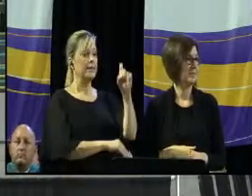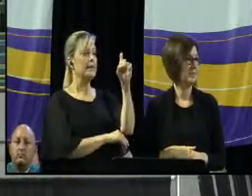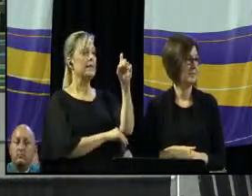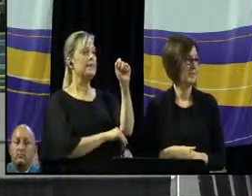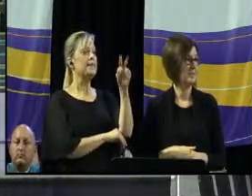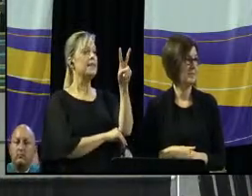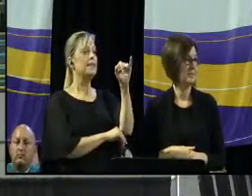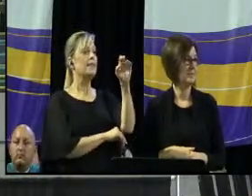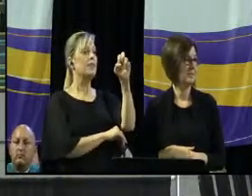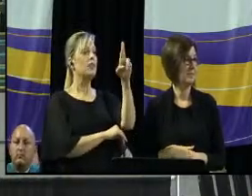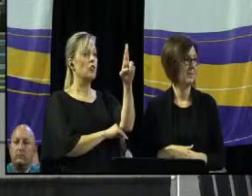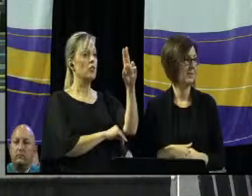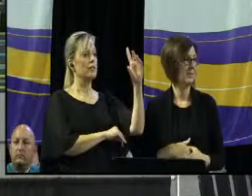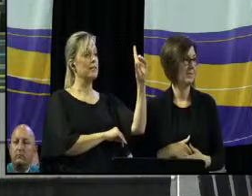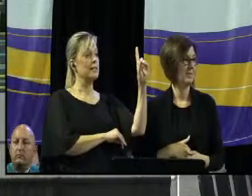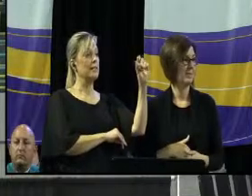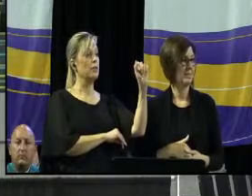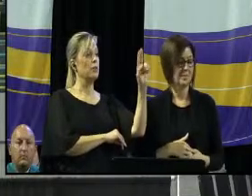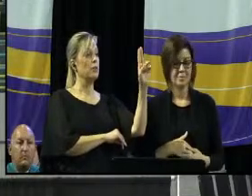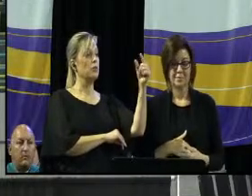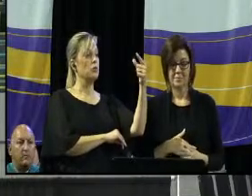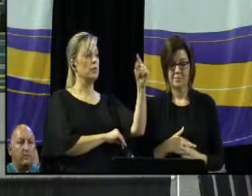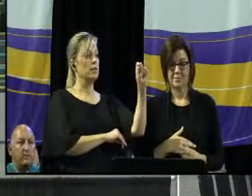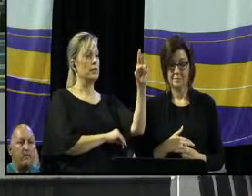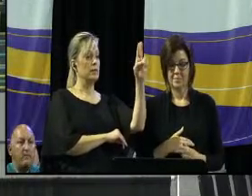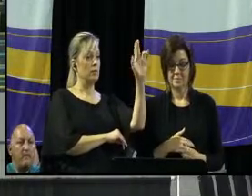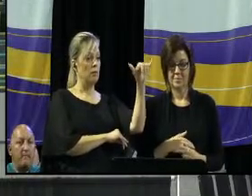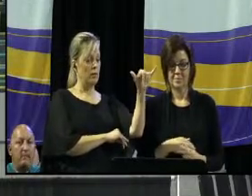Xavier E. Dowdy.